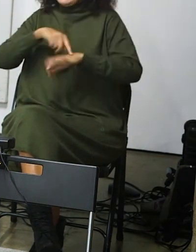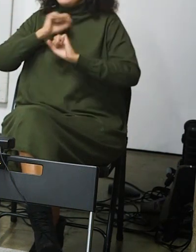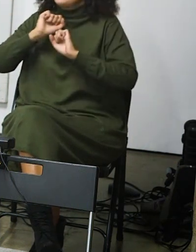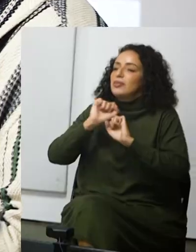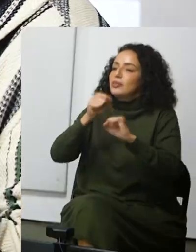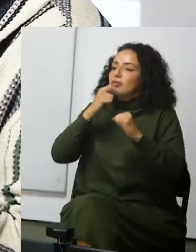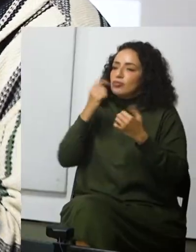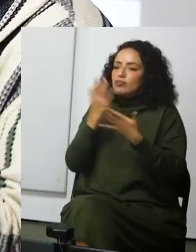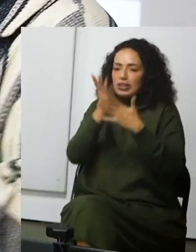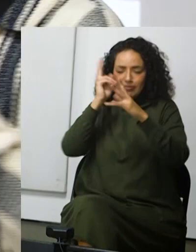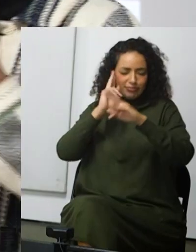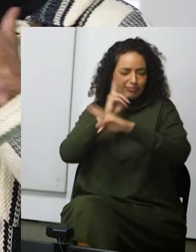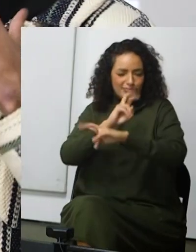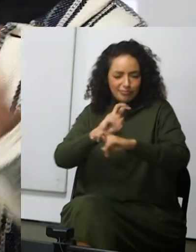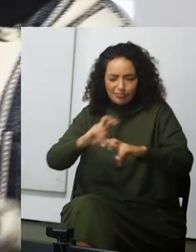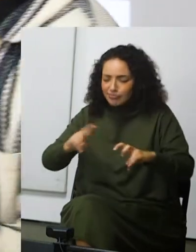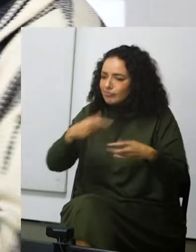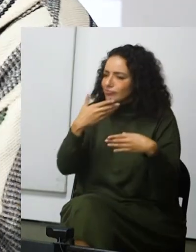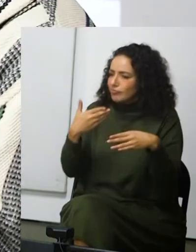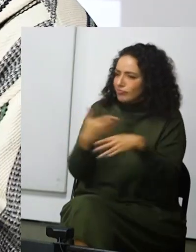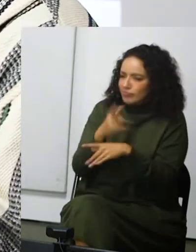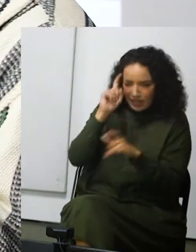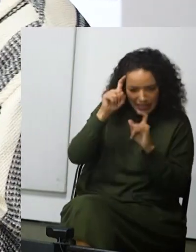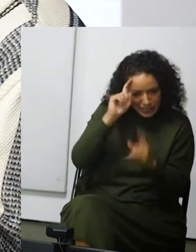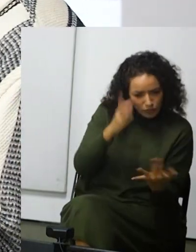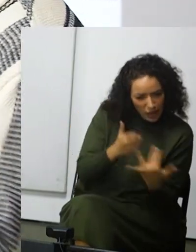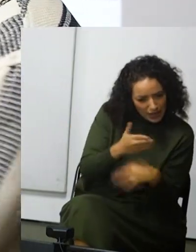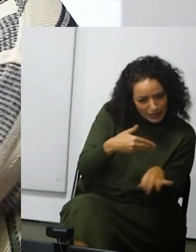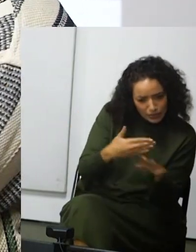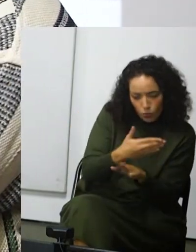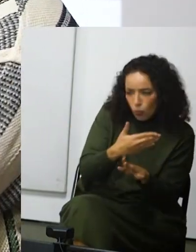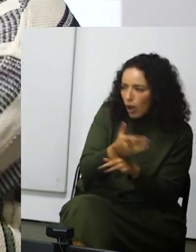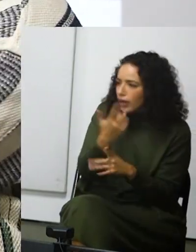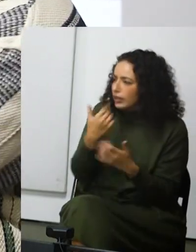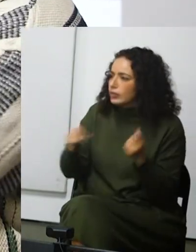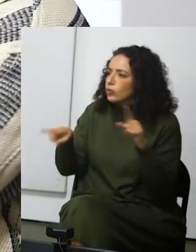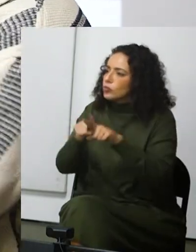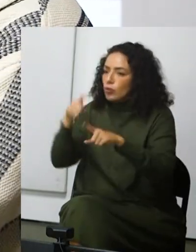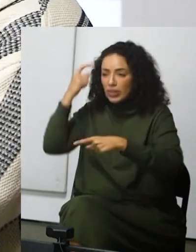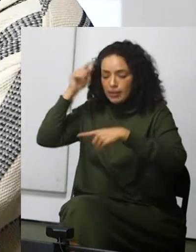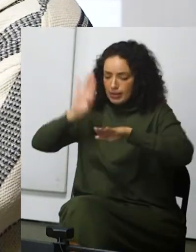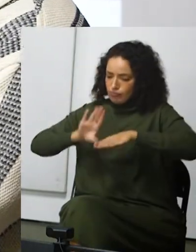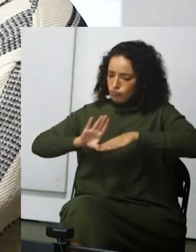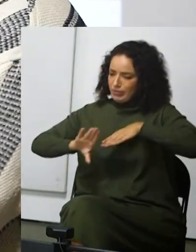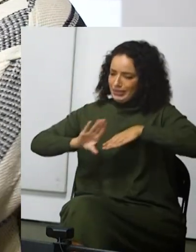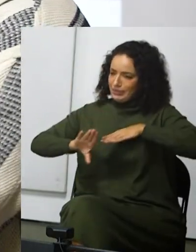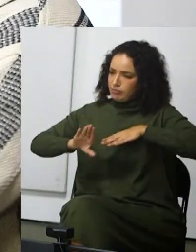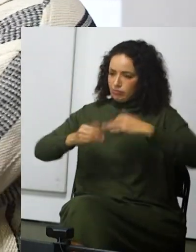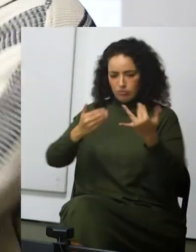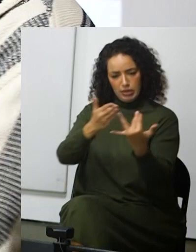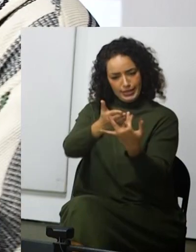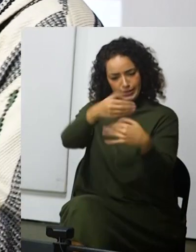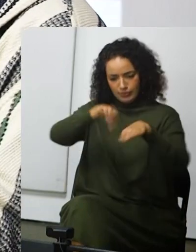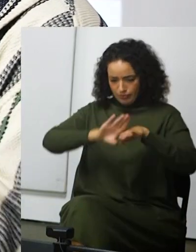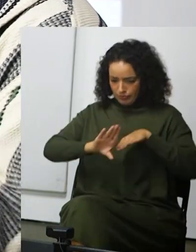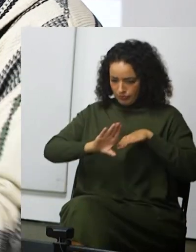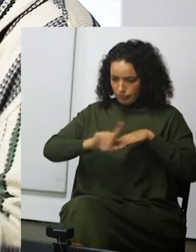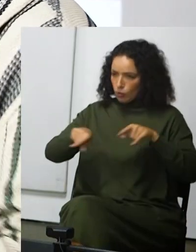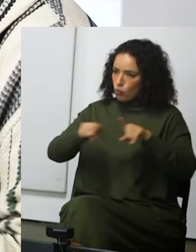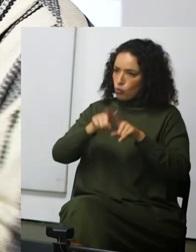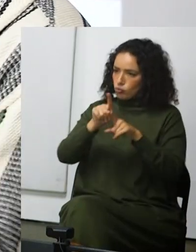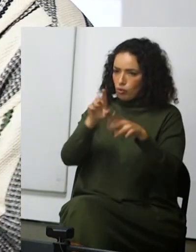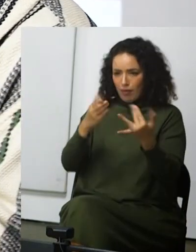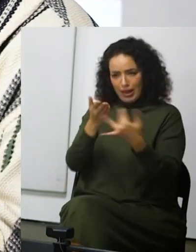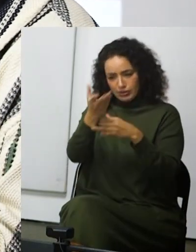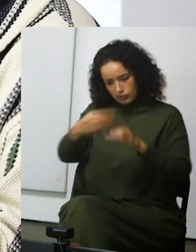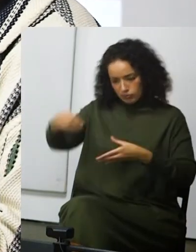around this jump between access work as a kind of, we're thinking about the practicalities of access, but also access as a practice. And I think maybe